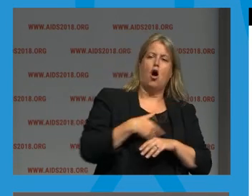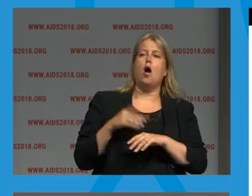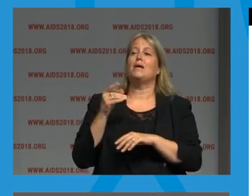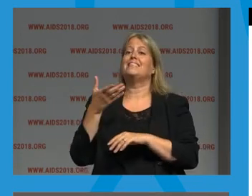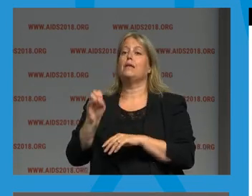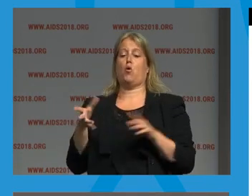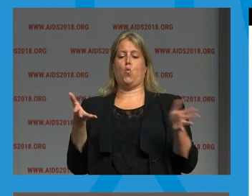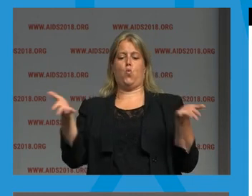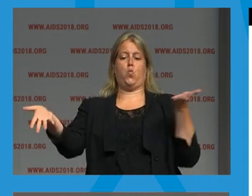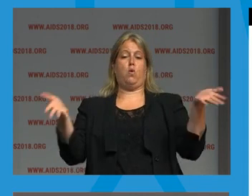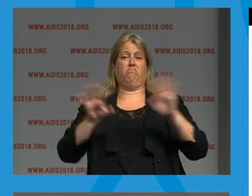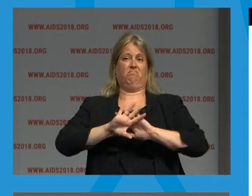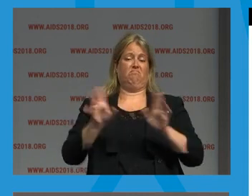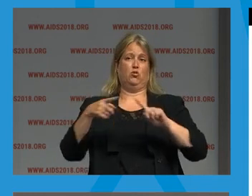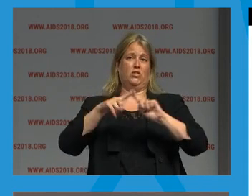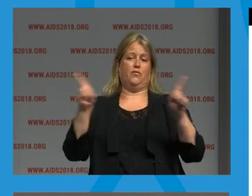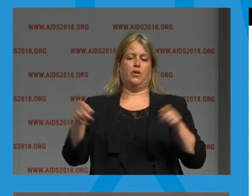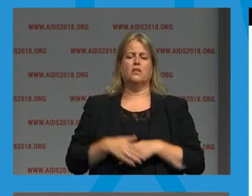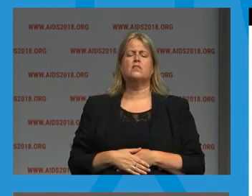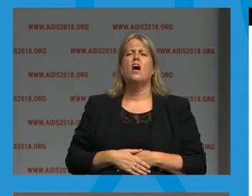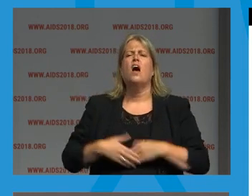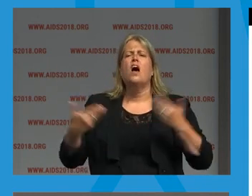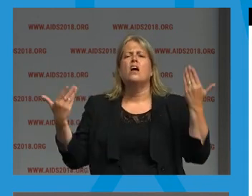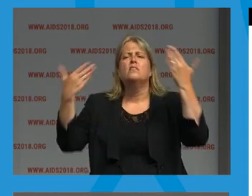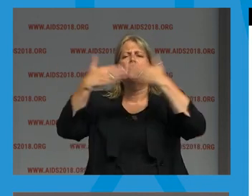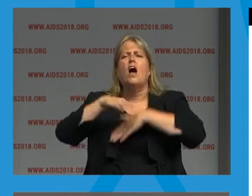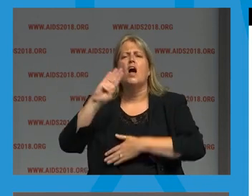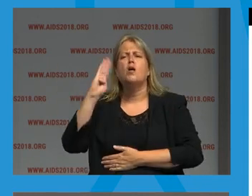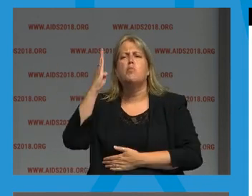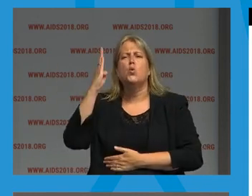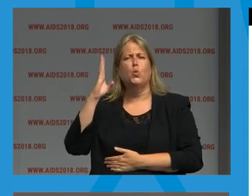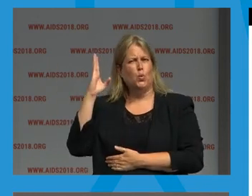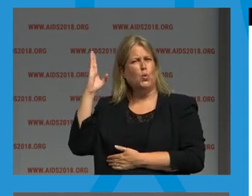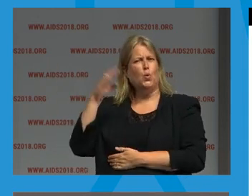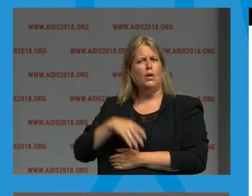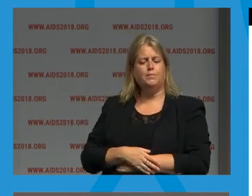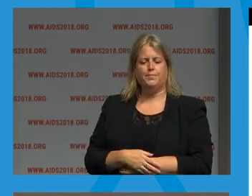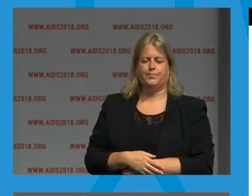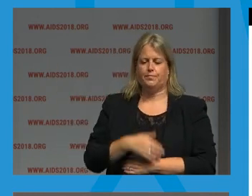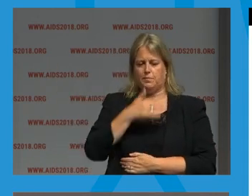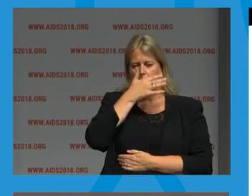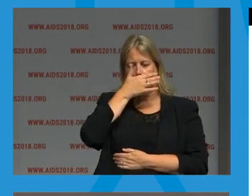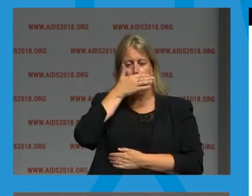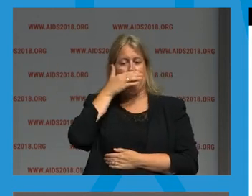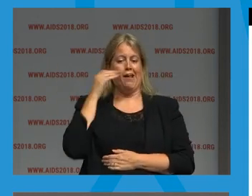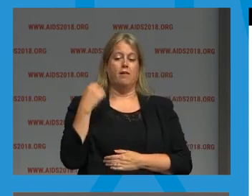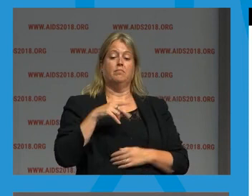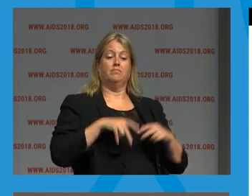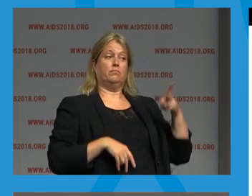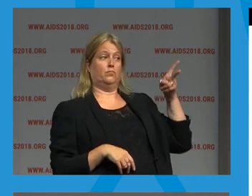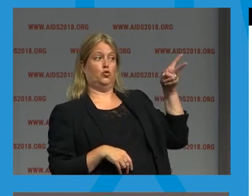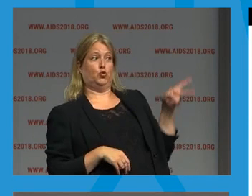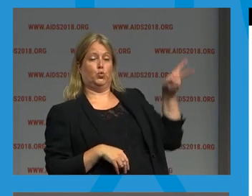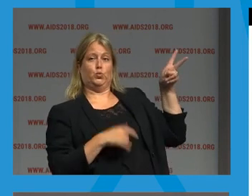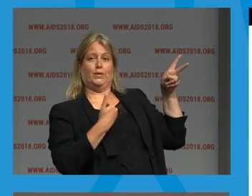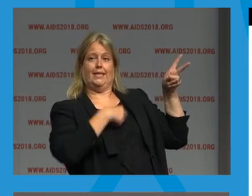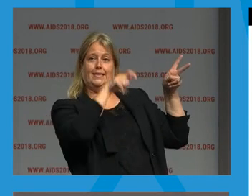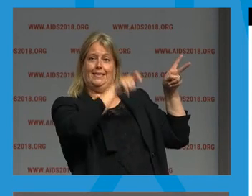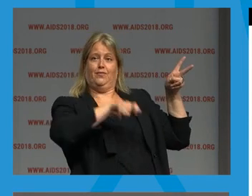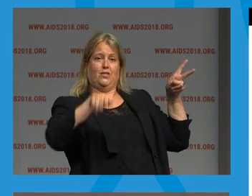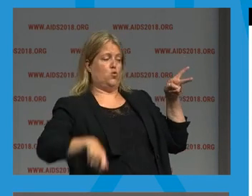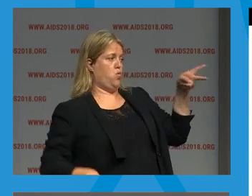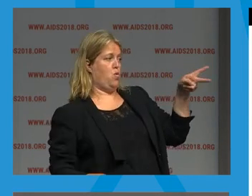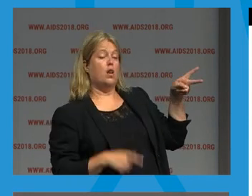point out to you the dark blue bar on the right-hand part of the slide of 2 of the individuals who were